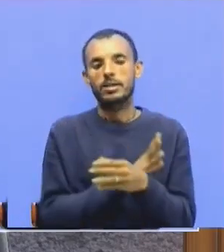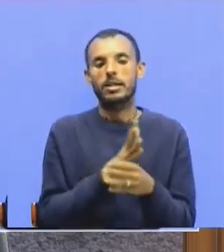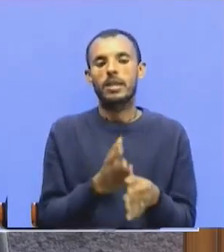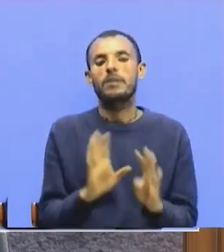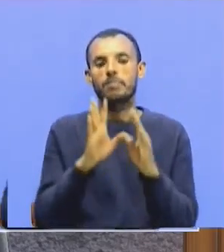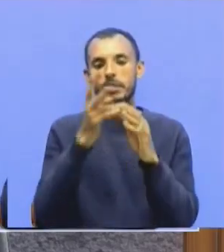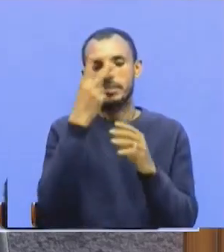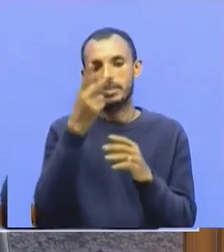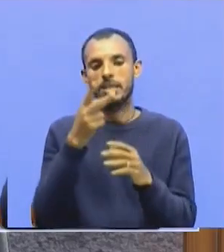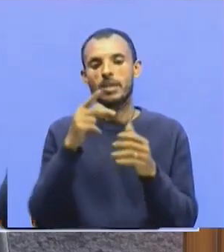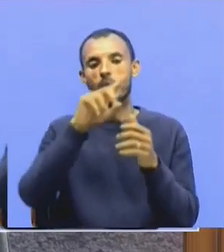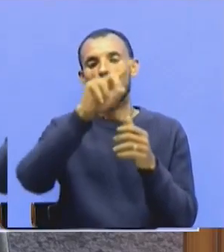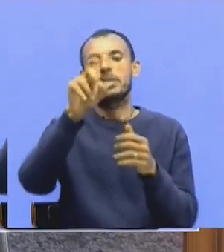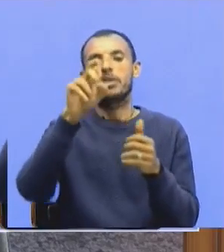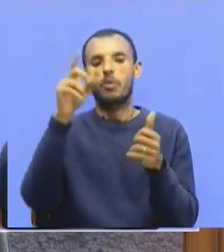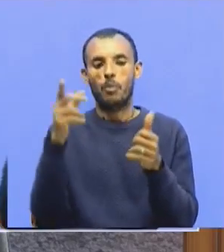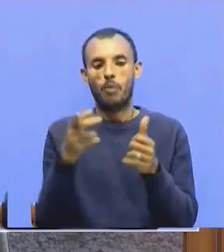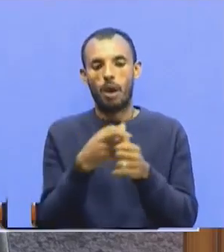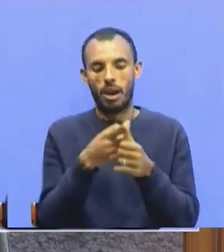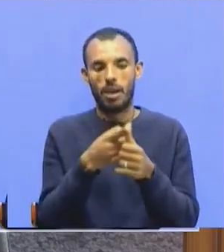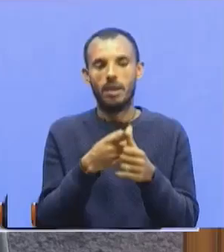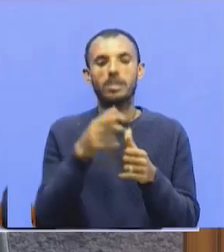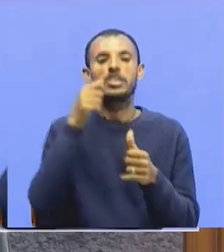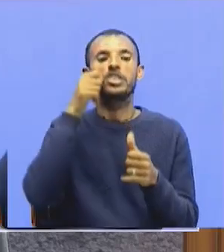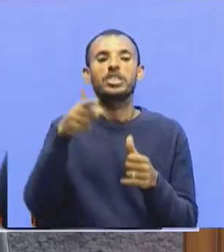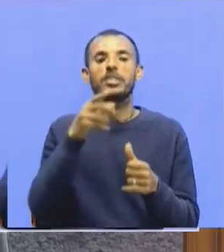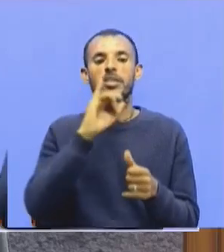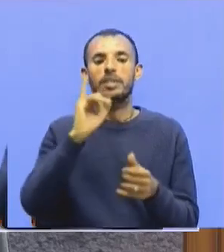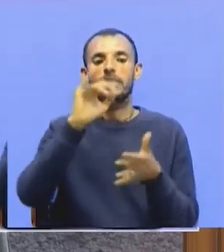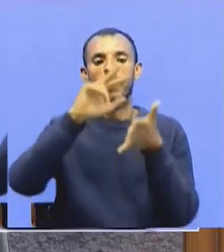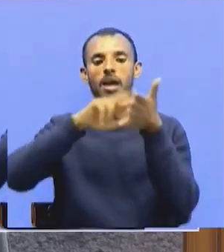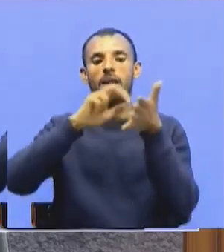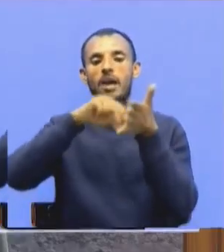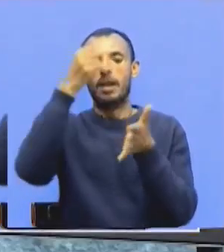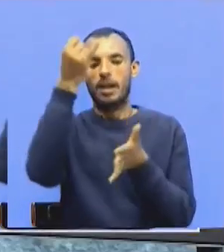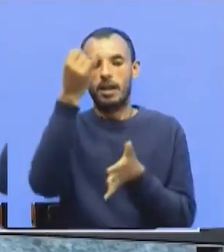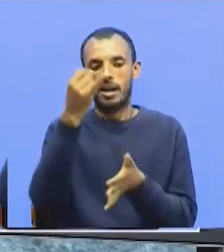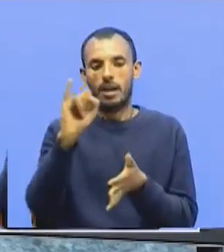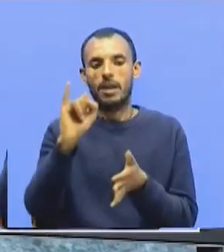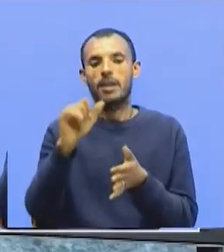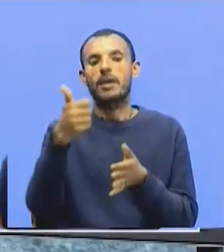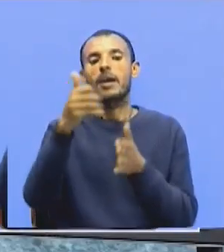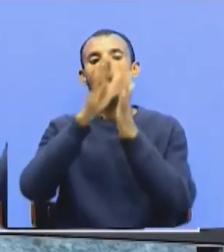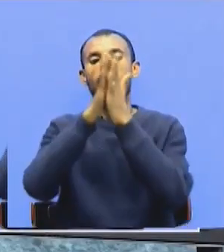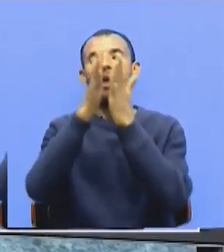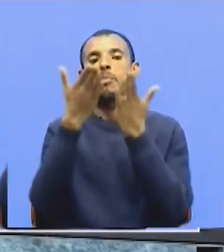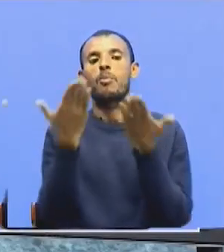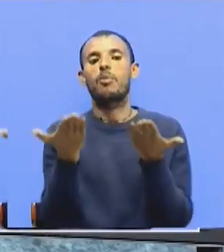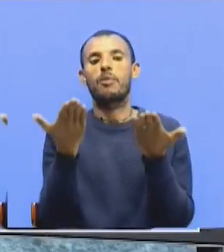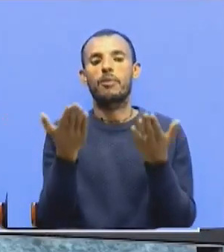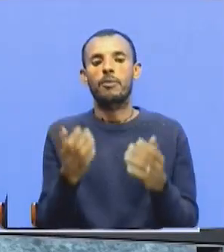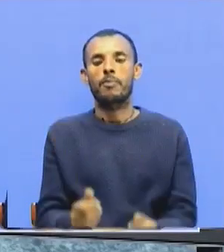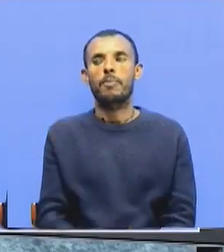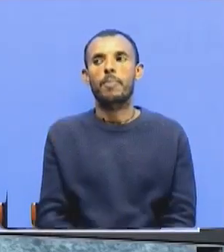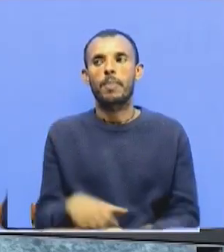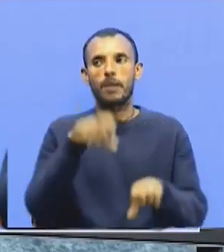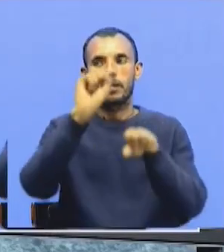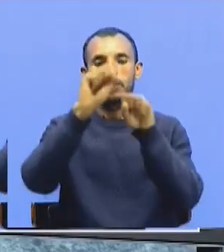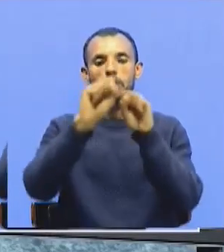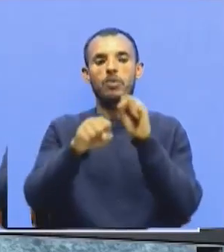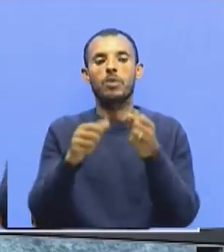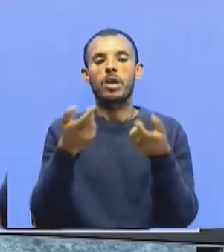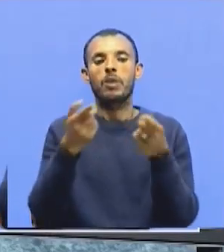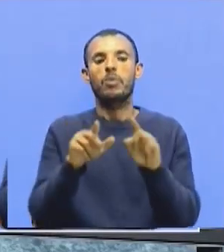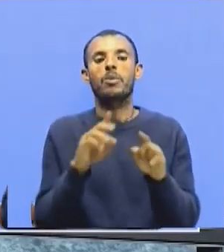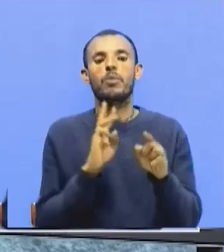question number 1. She is reading a book. She is reading a book. So when we